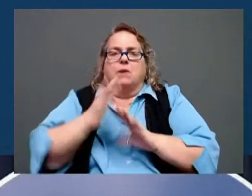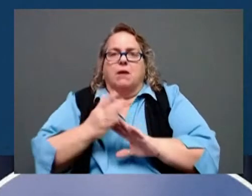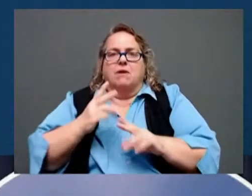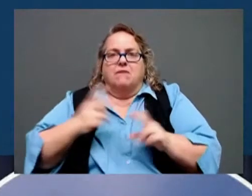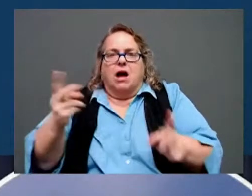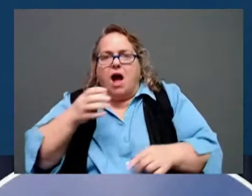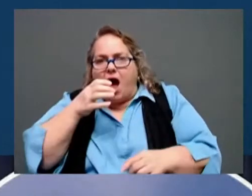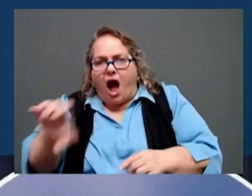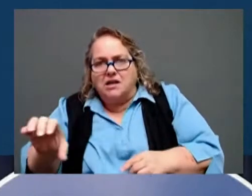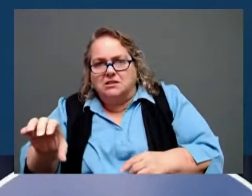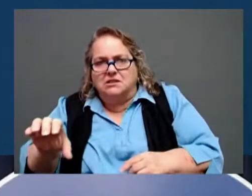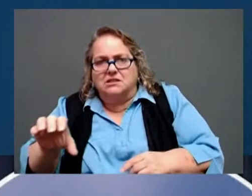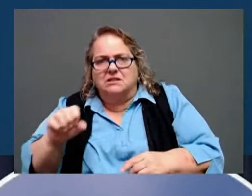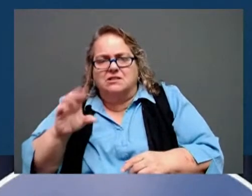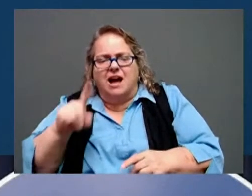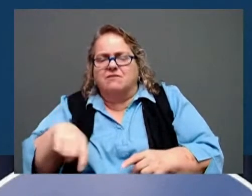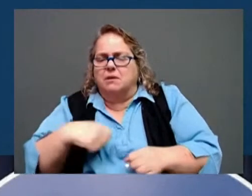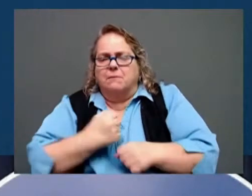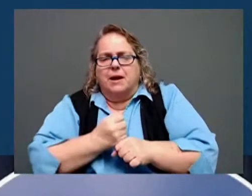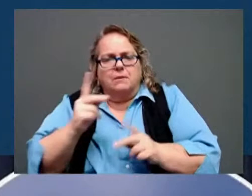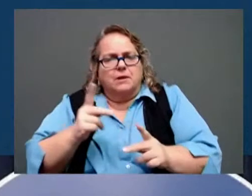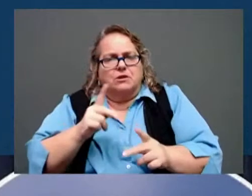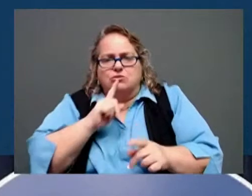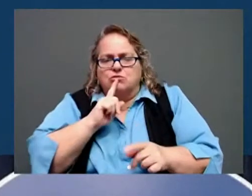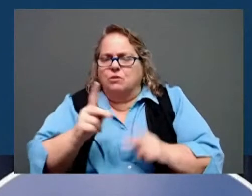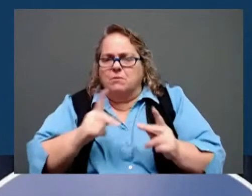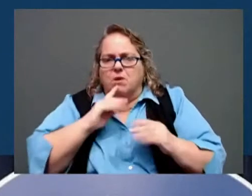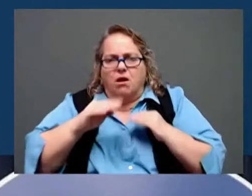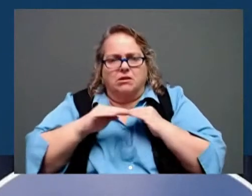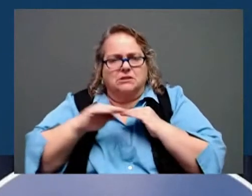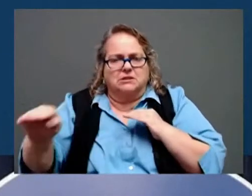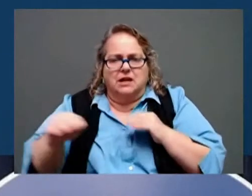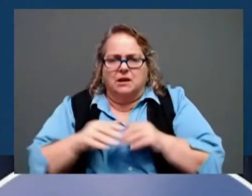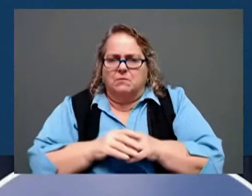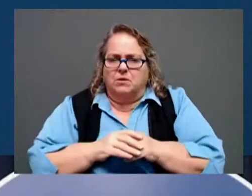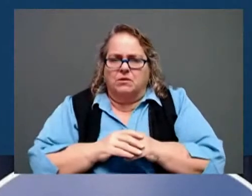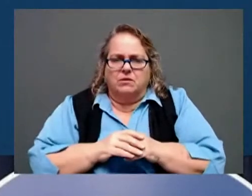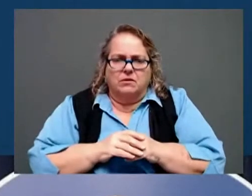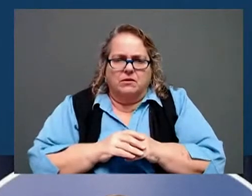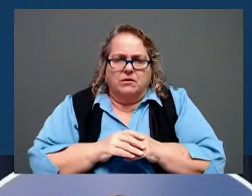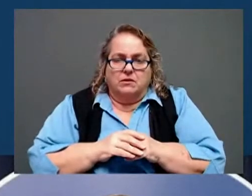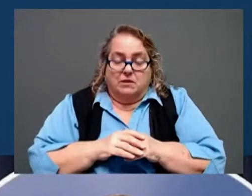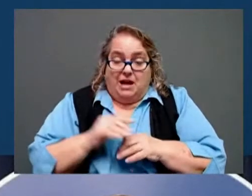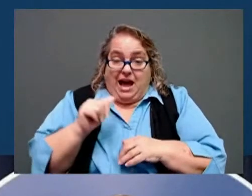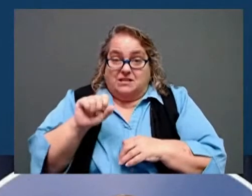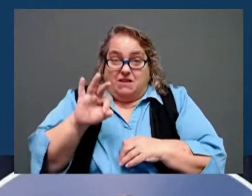by that point in time. All right, as of just a few minutes ago,